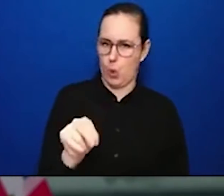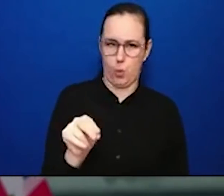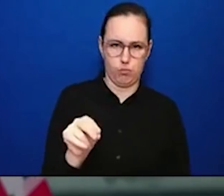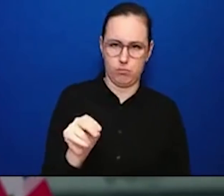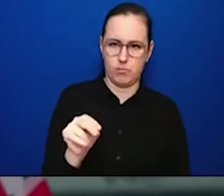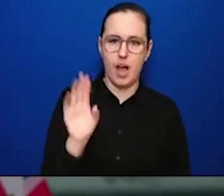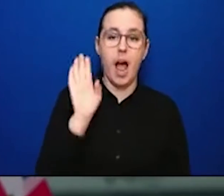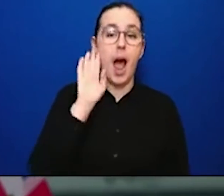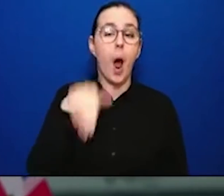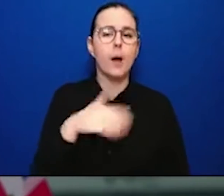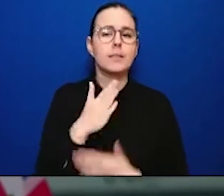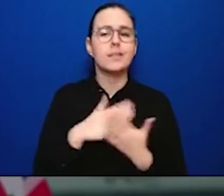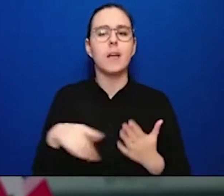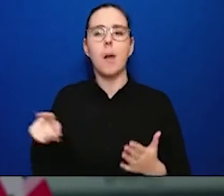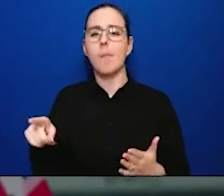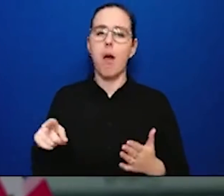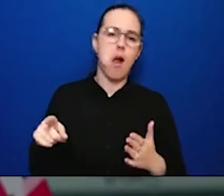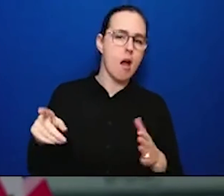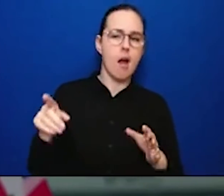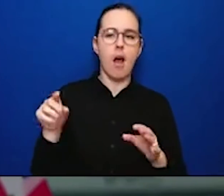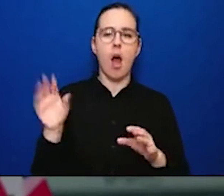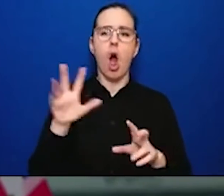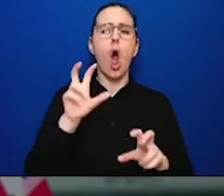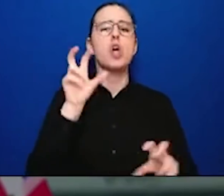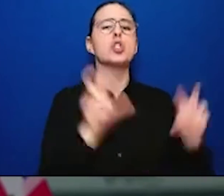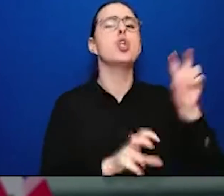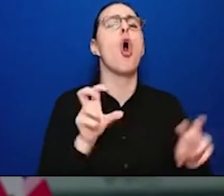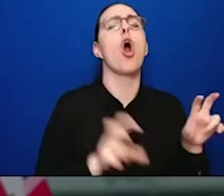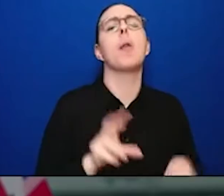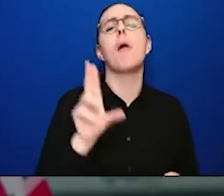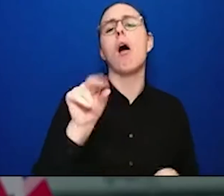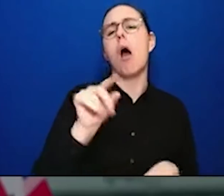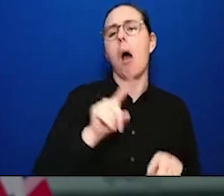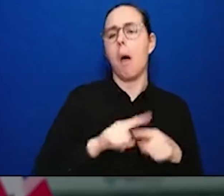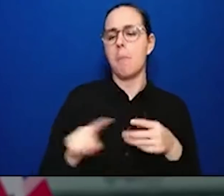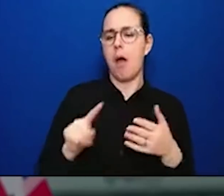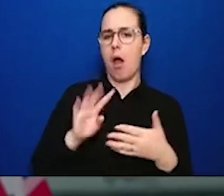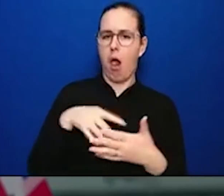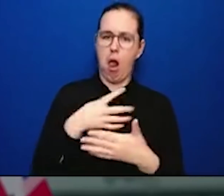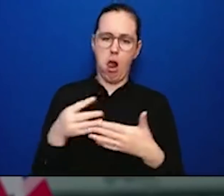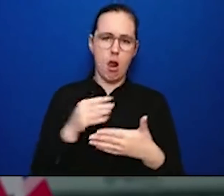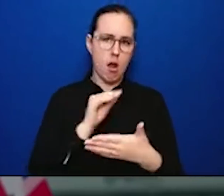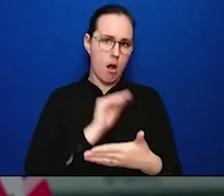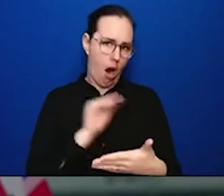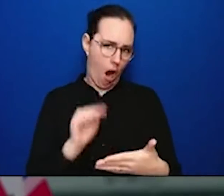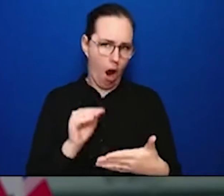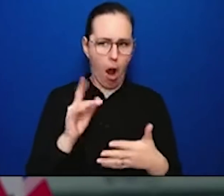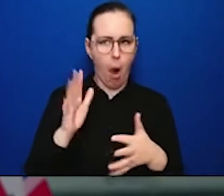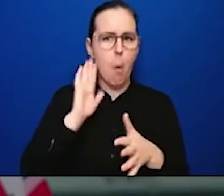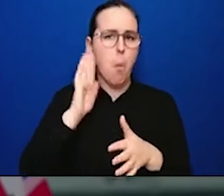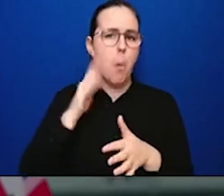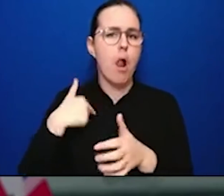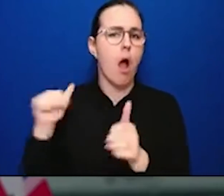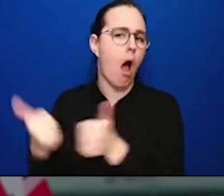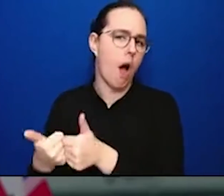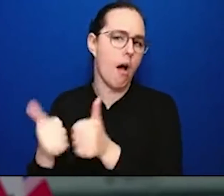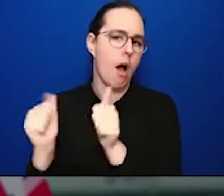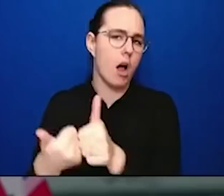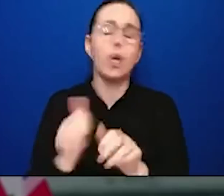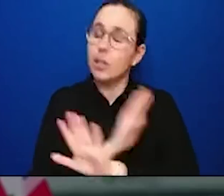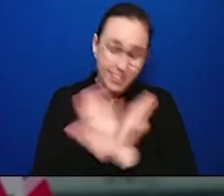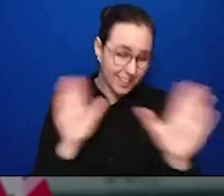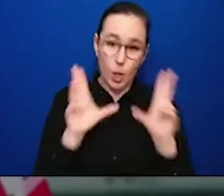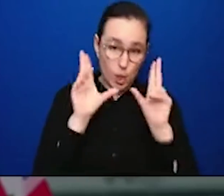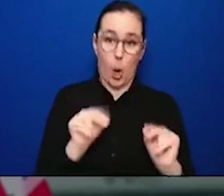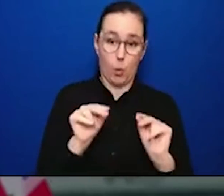taking measures that we need to be able to keep providing some of these activities and reducing the risk that we're going to be bringing